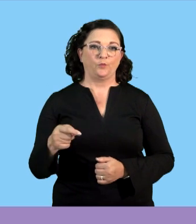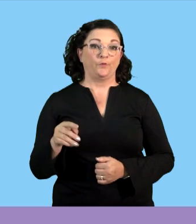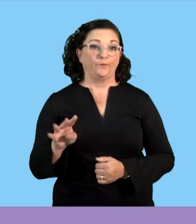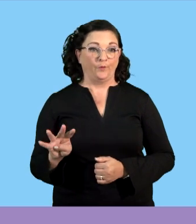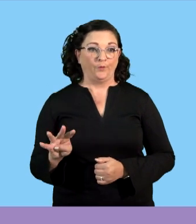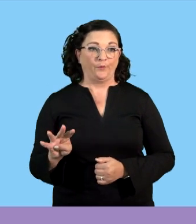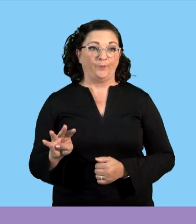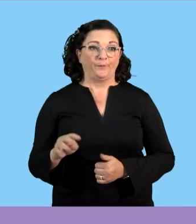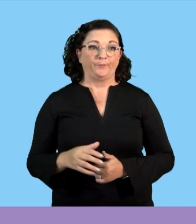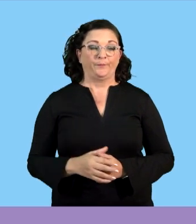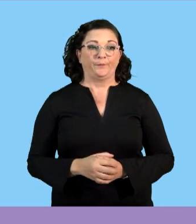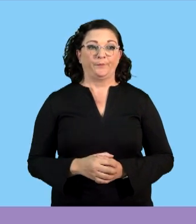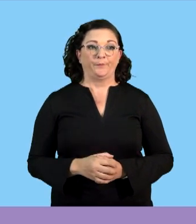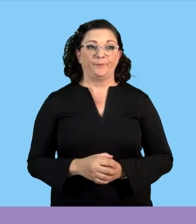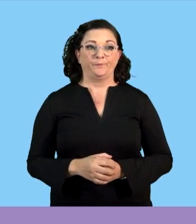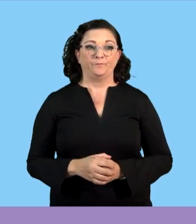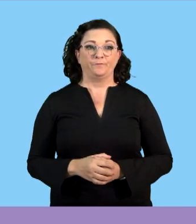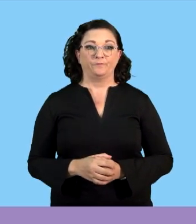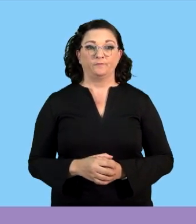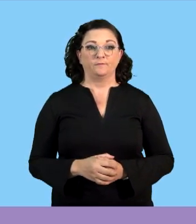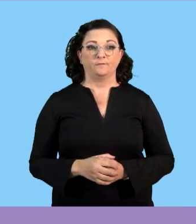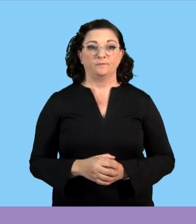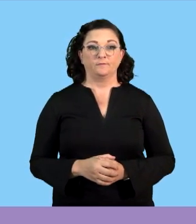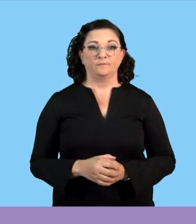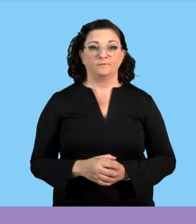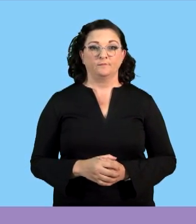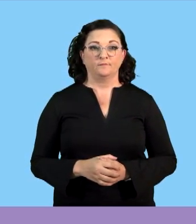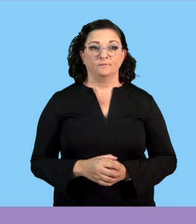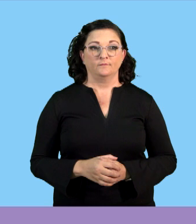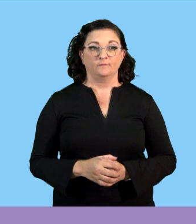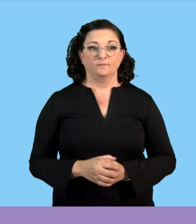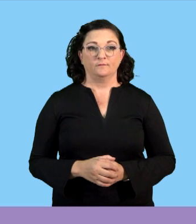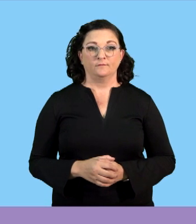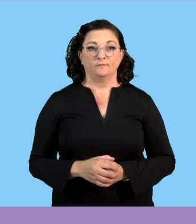a 64.4, and